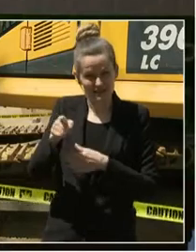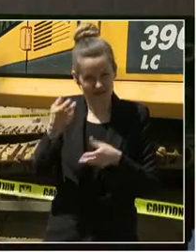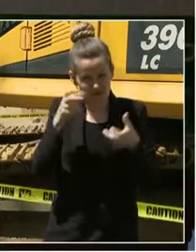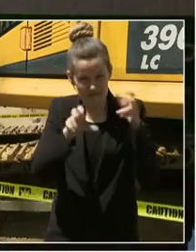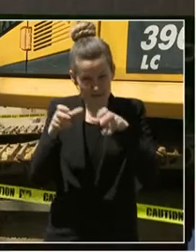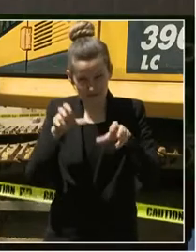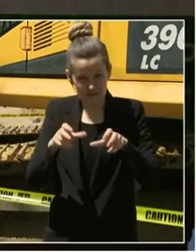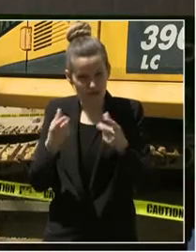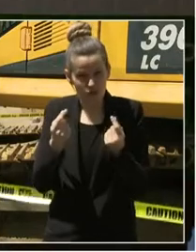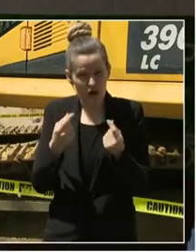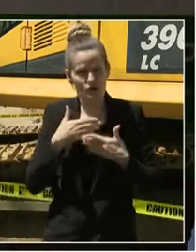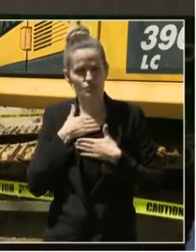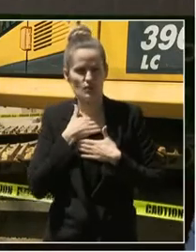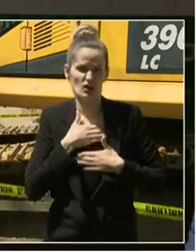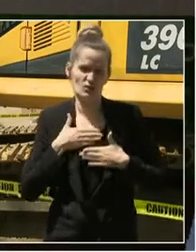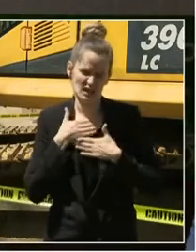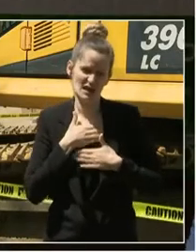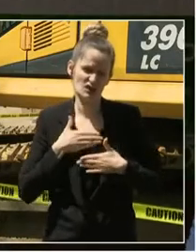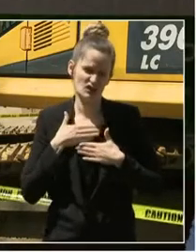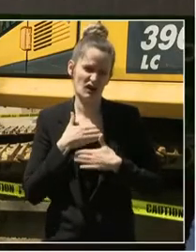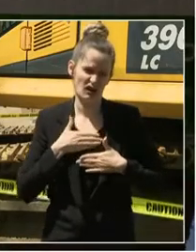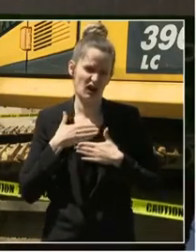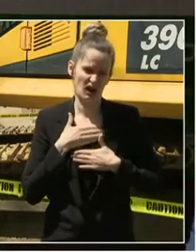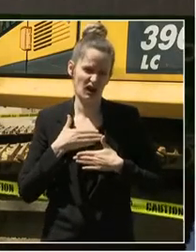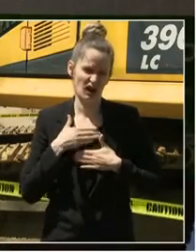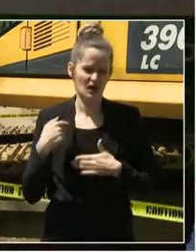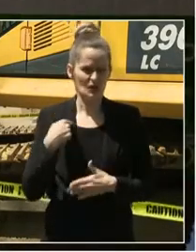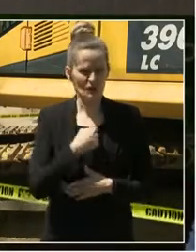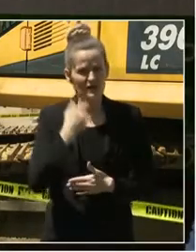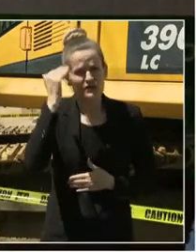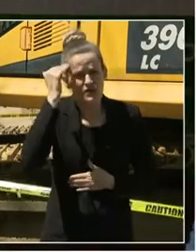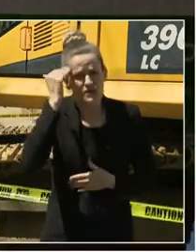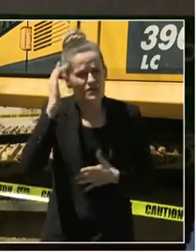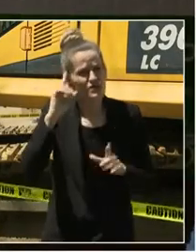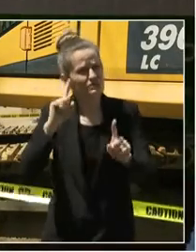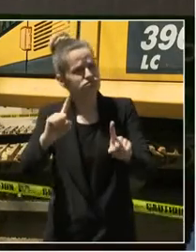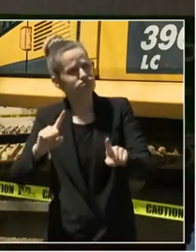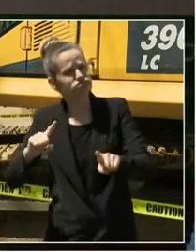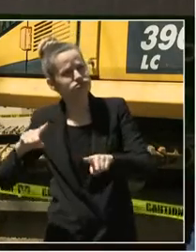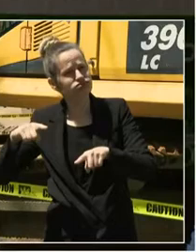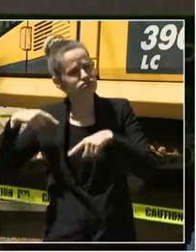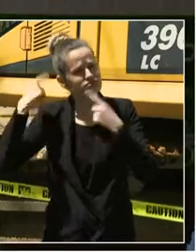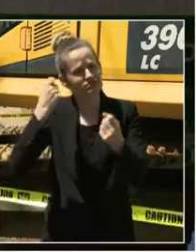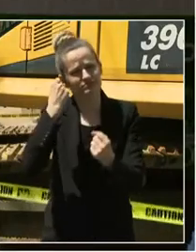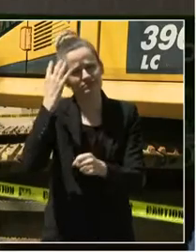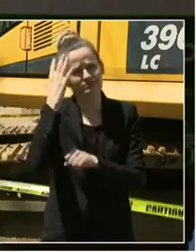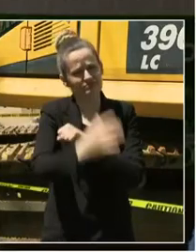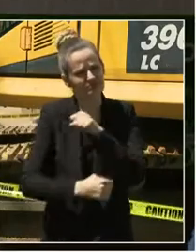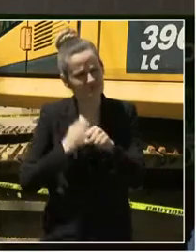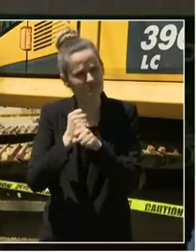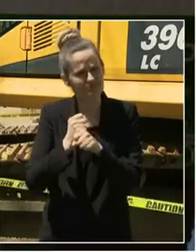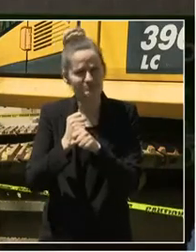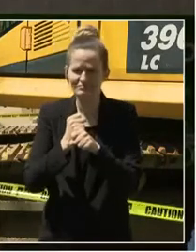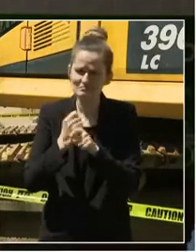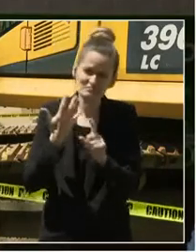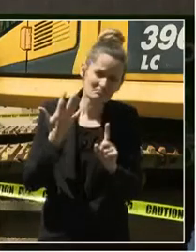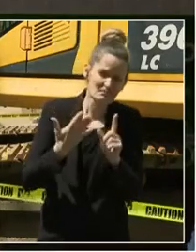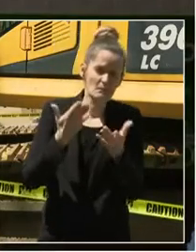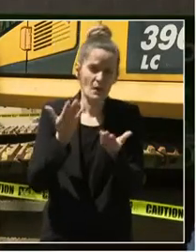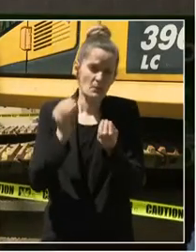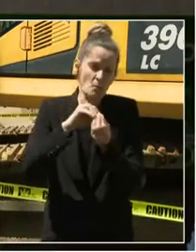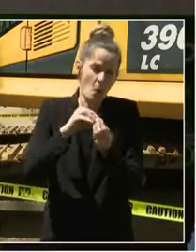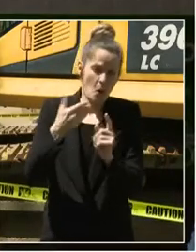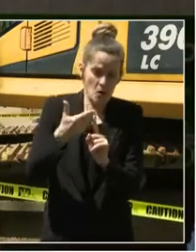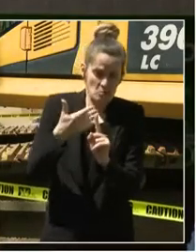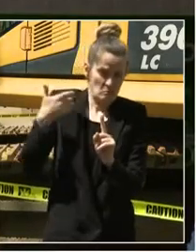one thing that we know over the course of many years, but certainly the last 15 years, you,